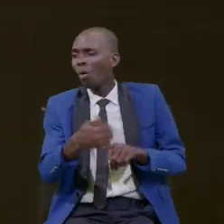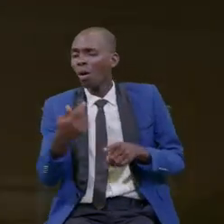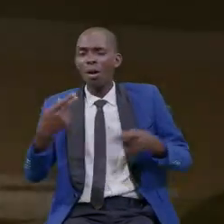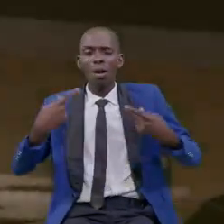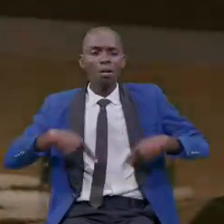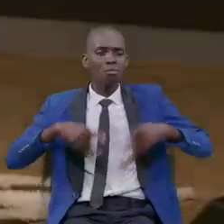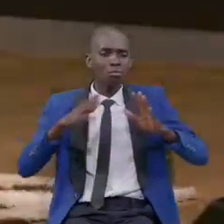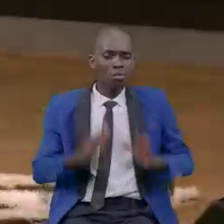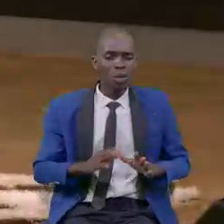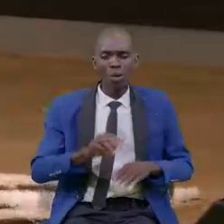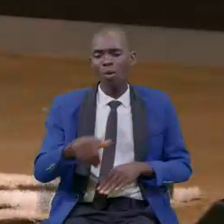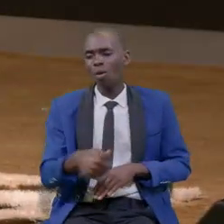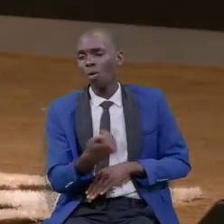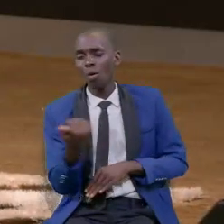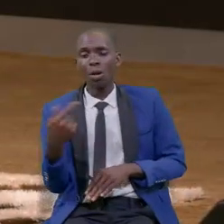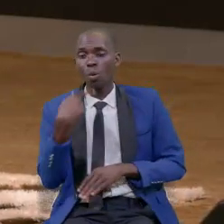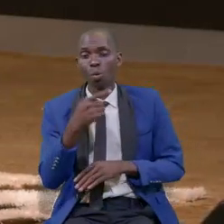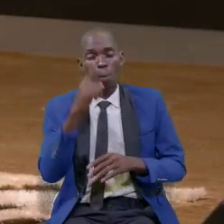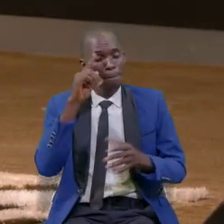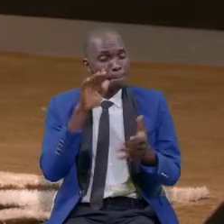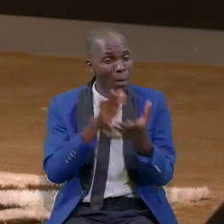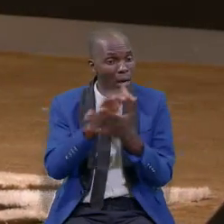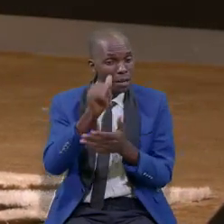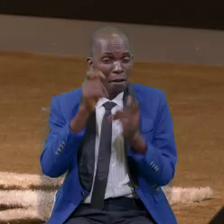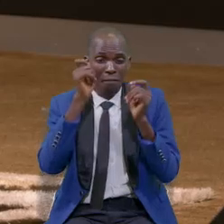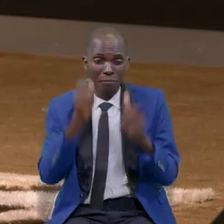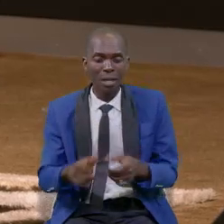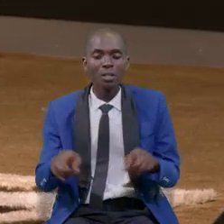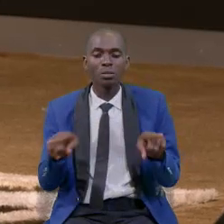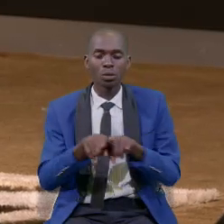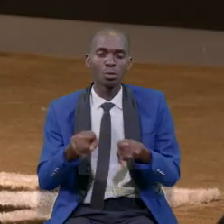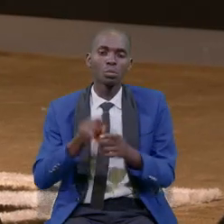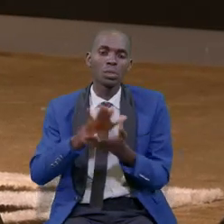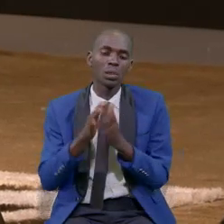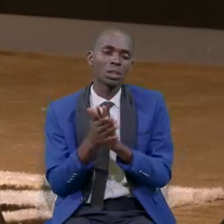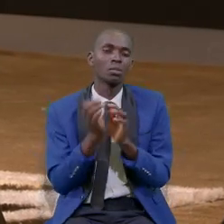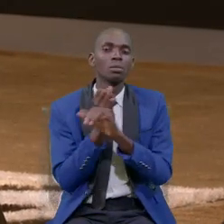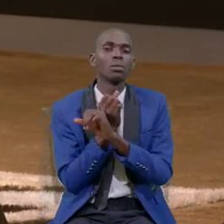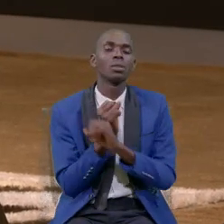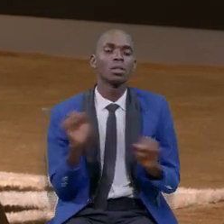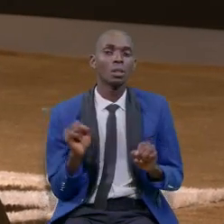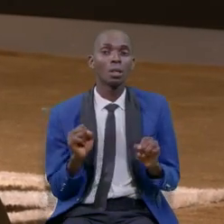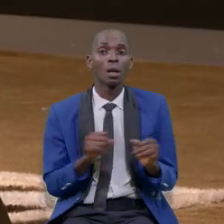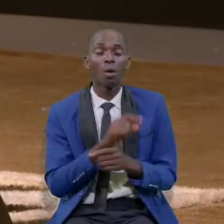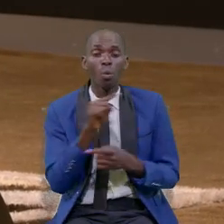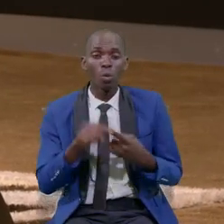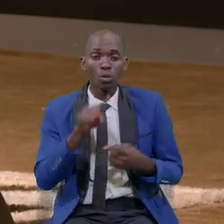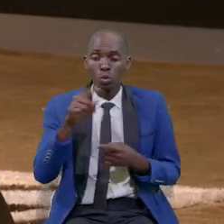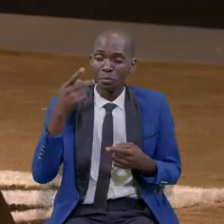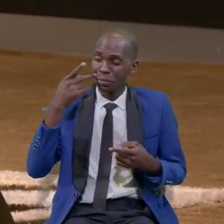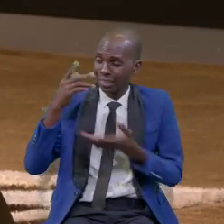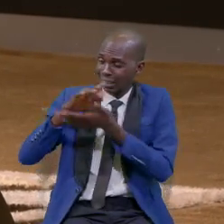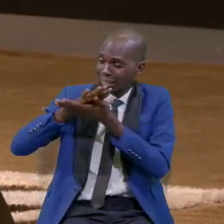who believe, they are also saved. And he said, when ye had seen it,